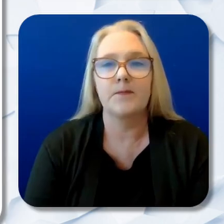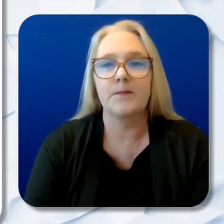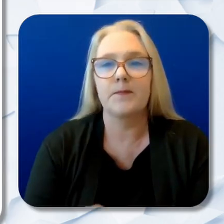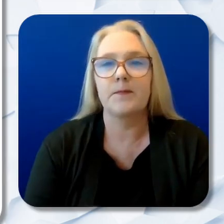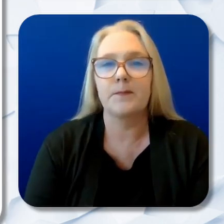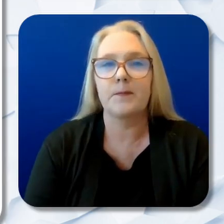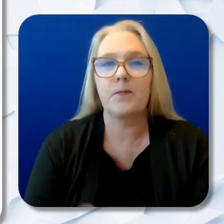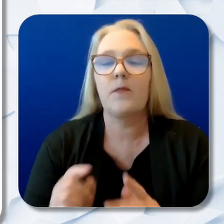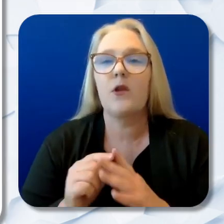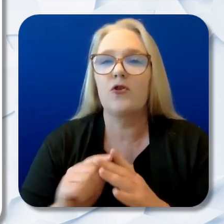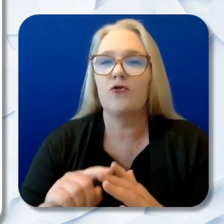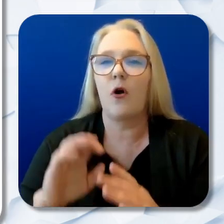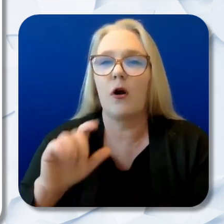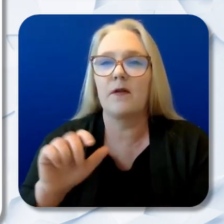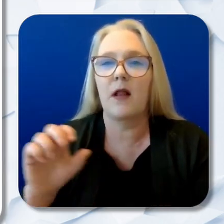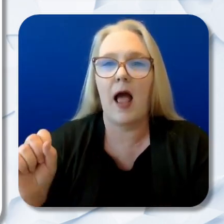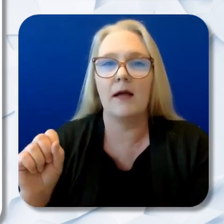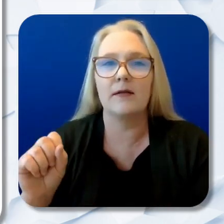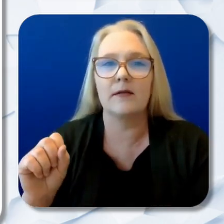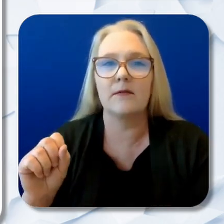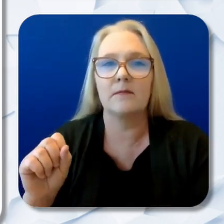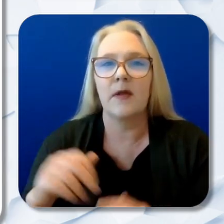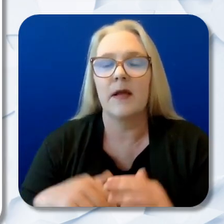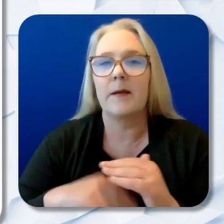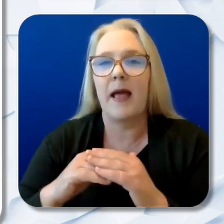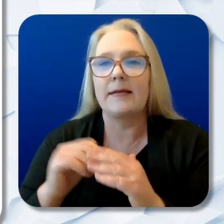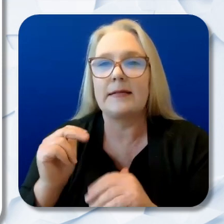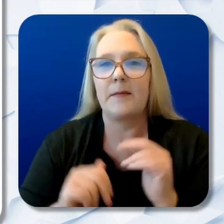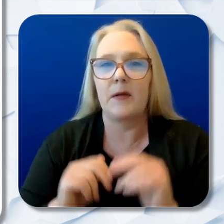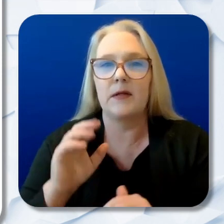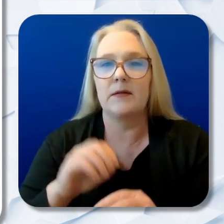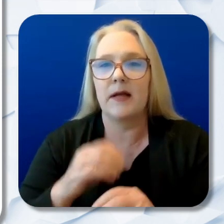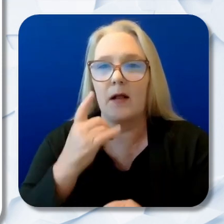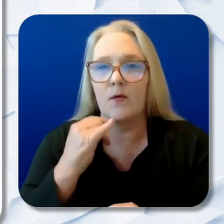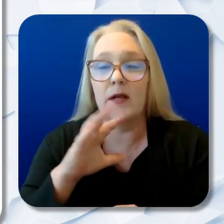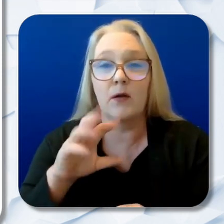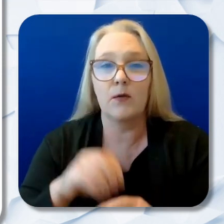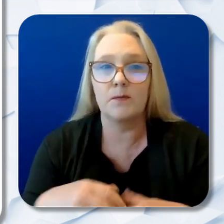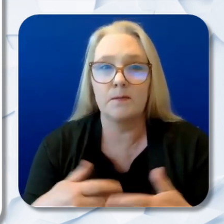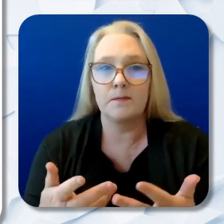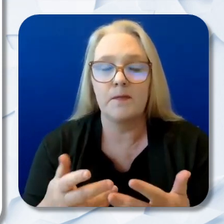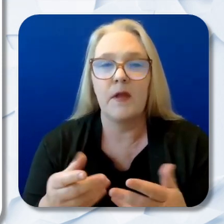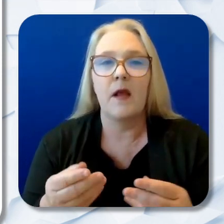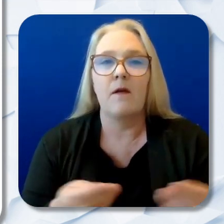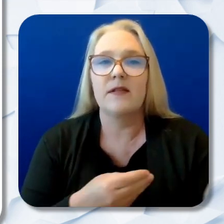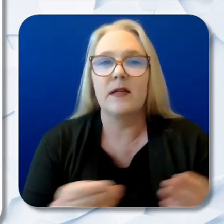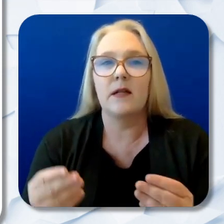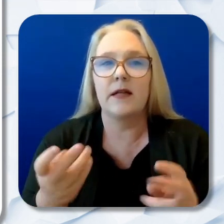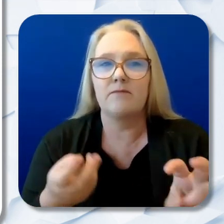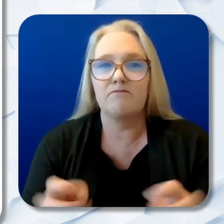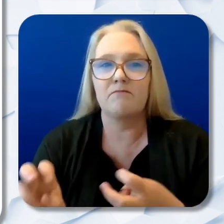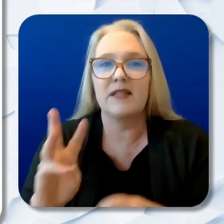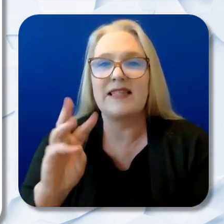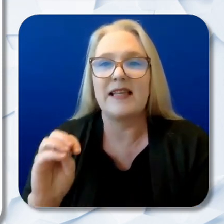The start of class capacity building in California includes facilitating the transition of 60